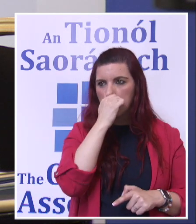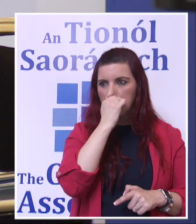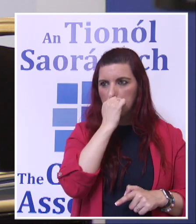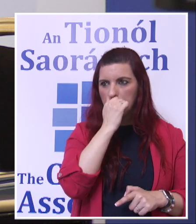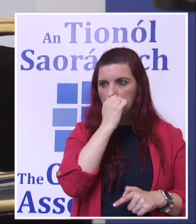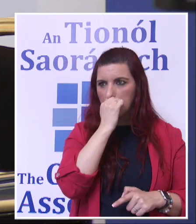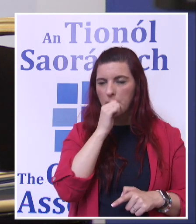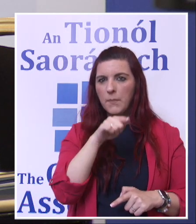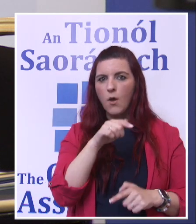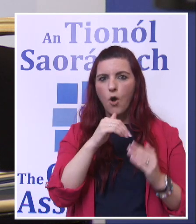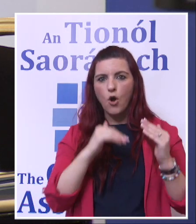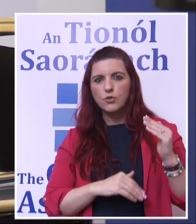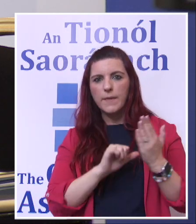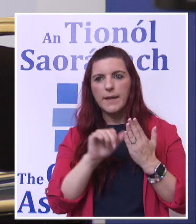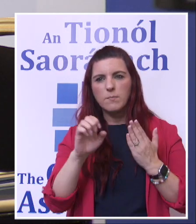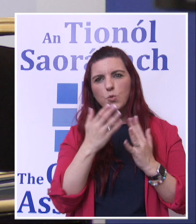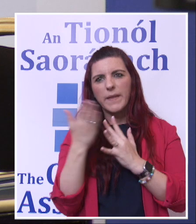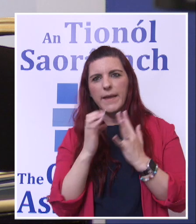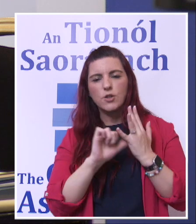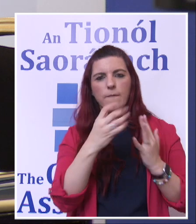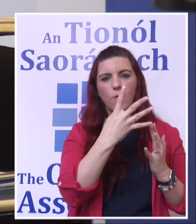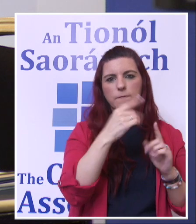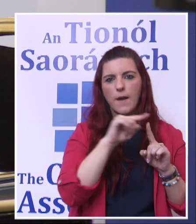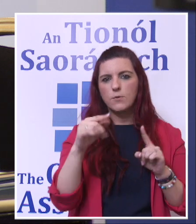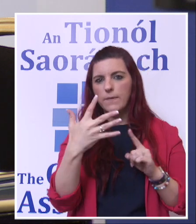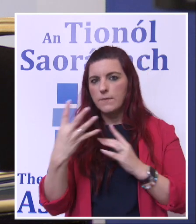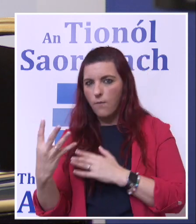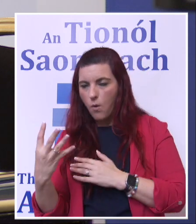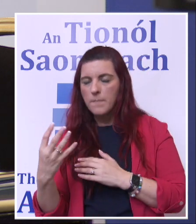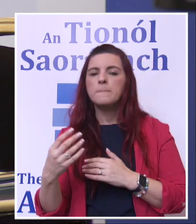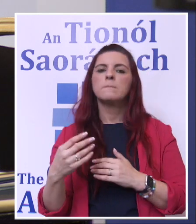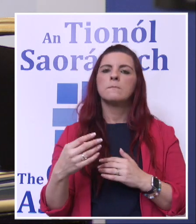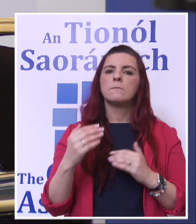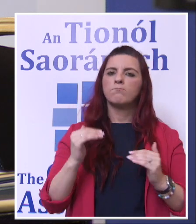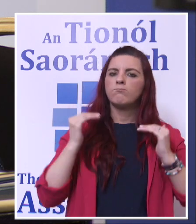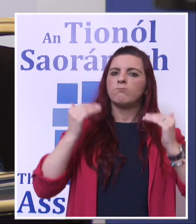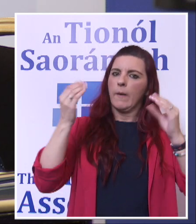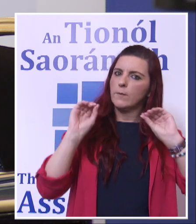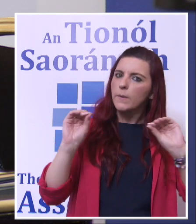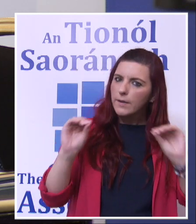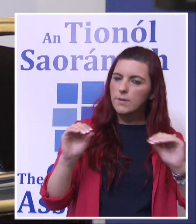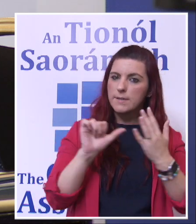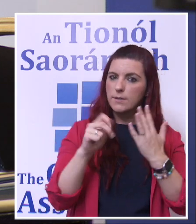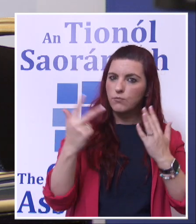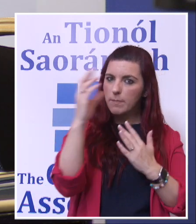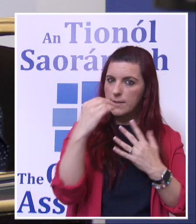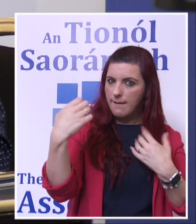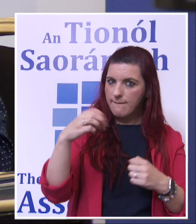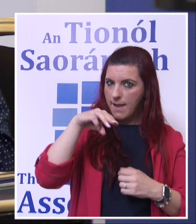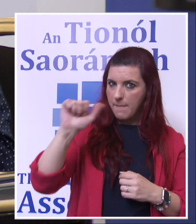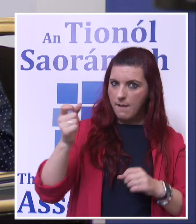ages of 45 to 54. Increasingly, they are well educated, with 63% having a